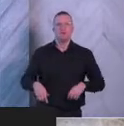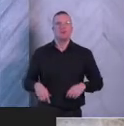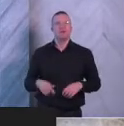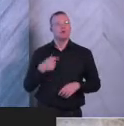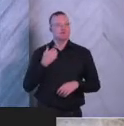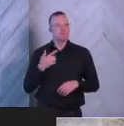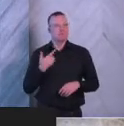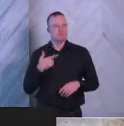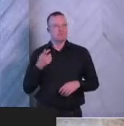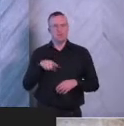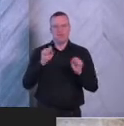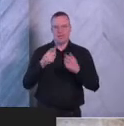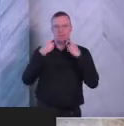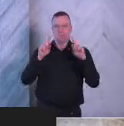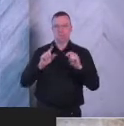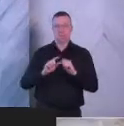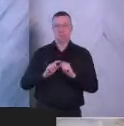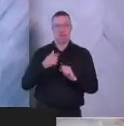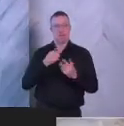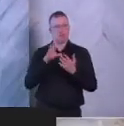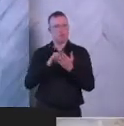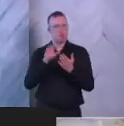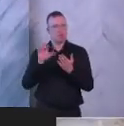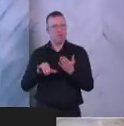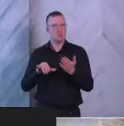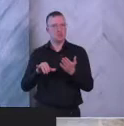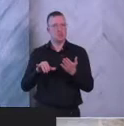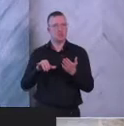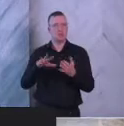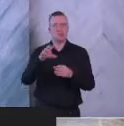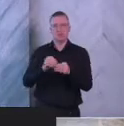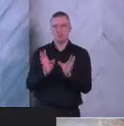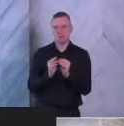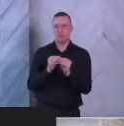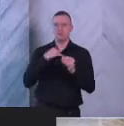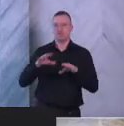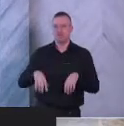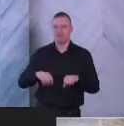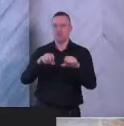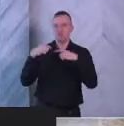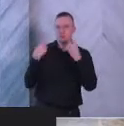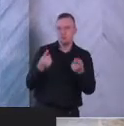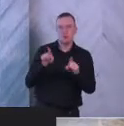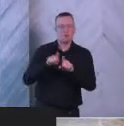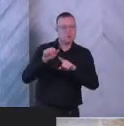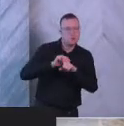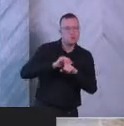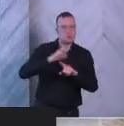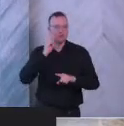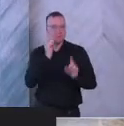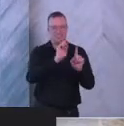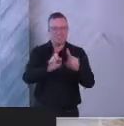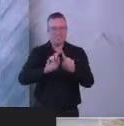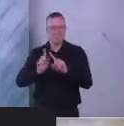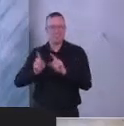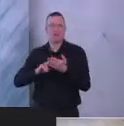that we can accomplish that. I've learned that in the sessions that I've had and the training and the experiences. And so